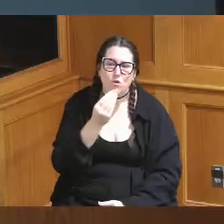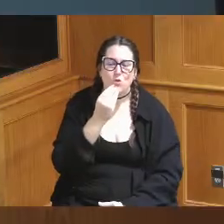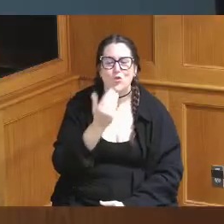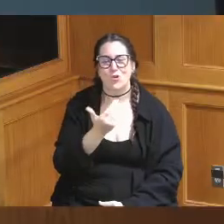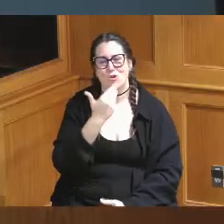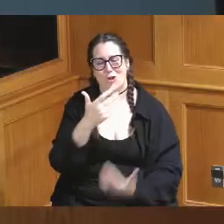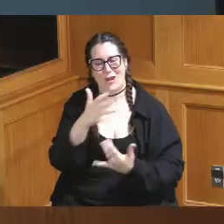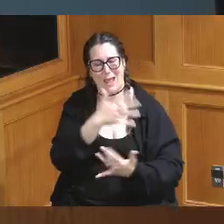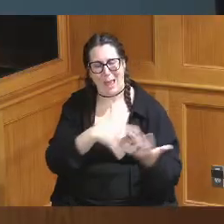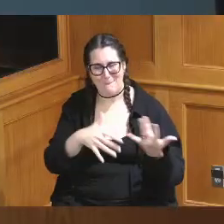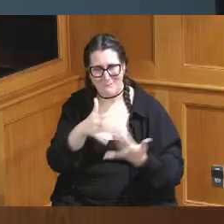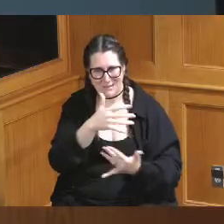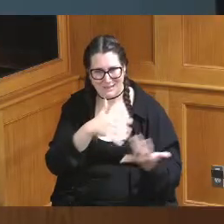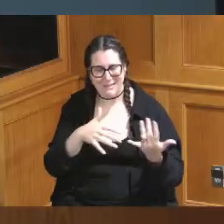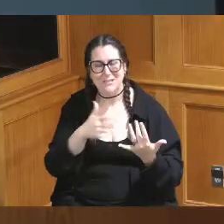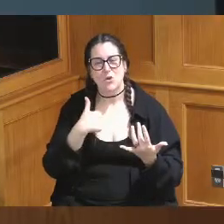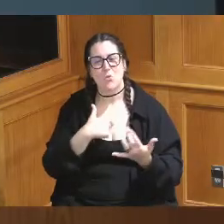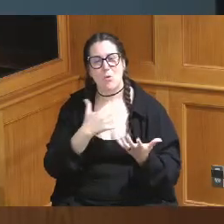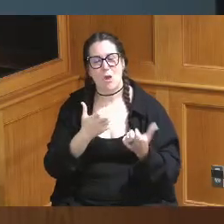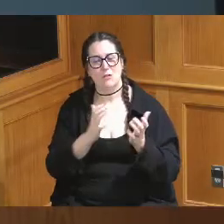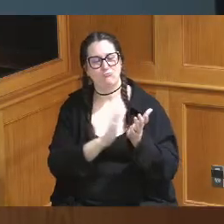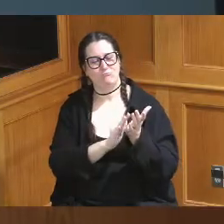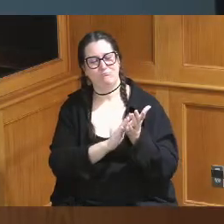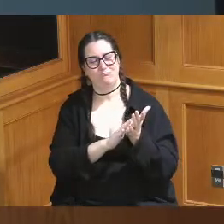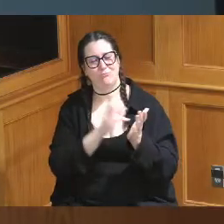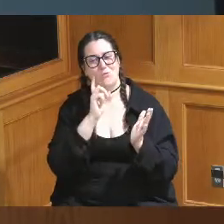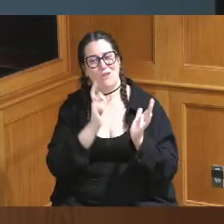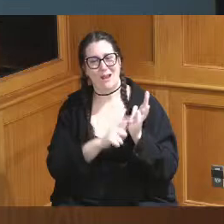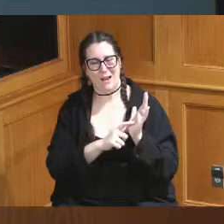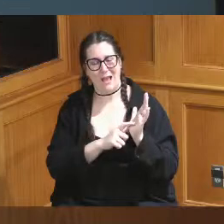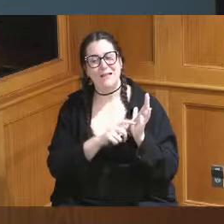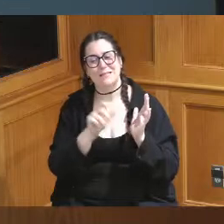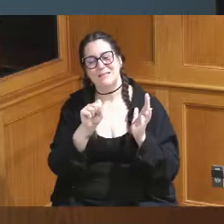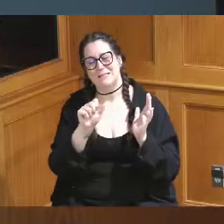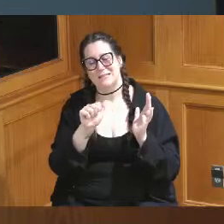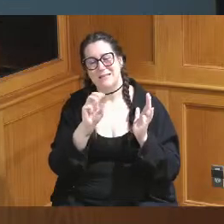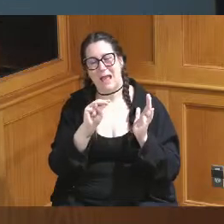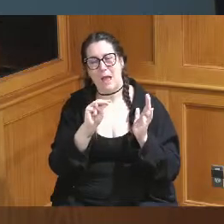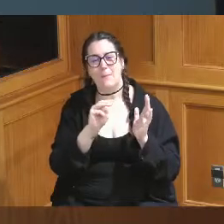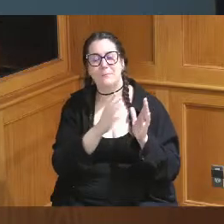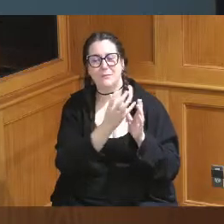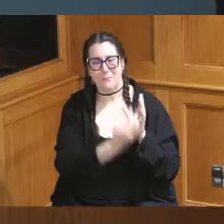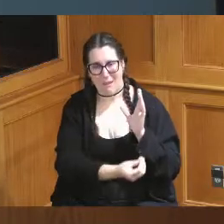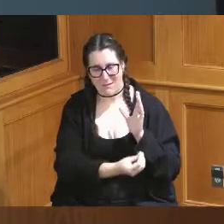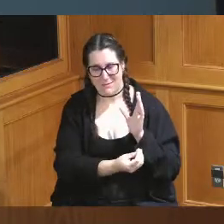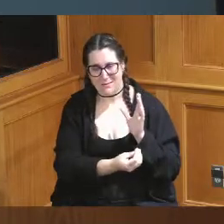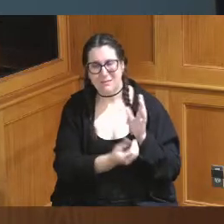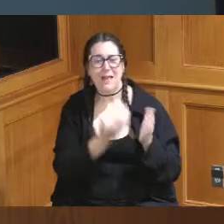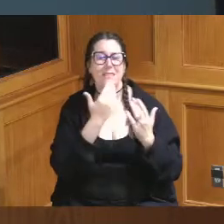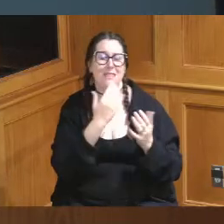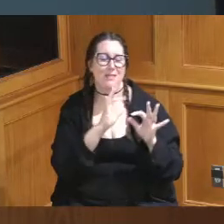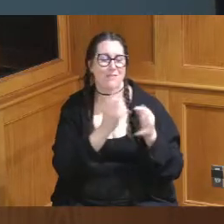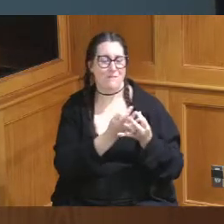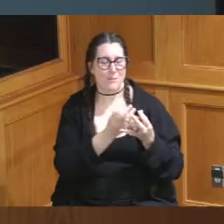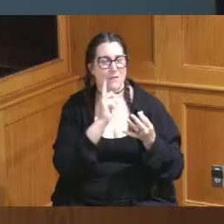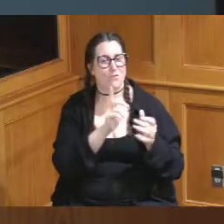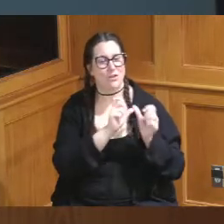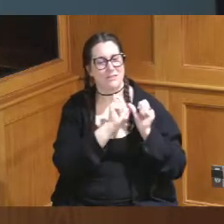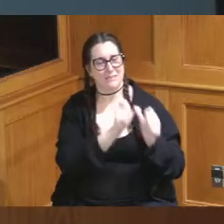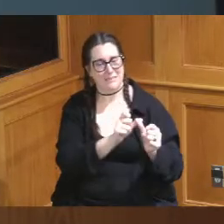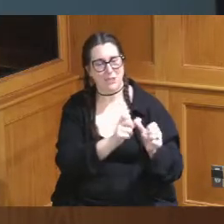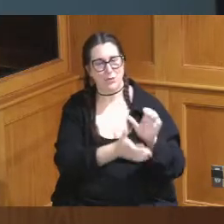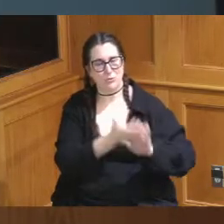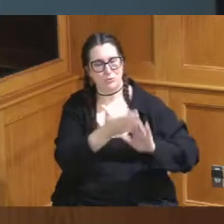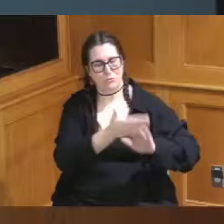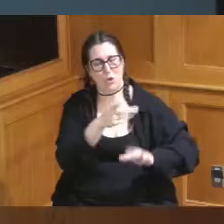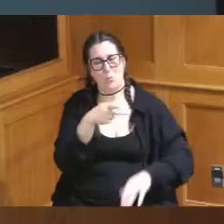company. And so we wanted to recognize the passing of Sam and thank his family for continuing to run Price